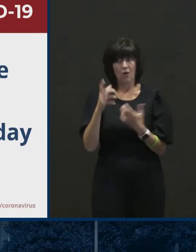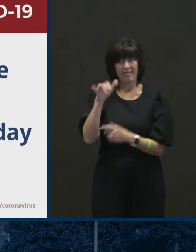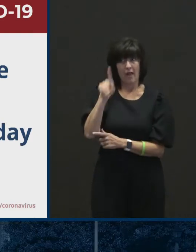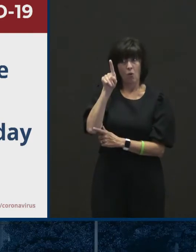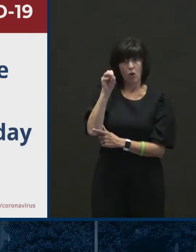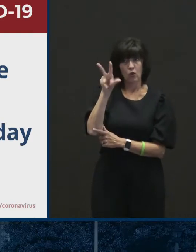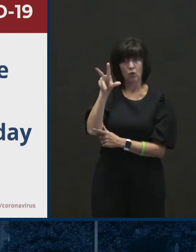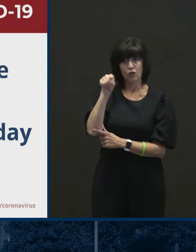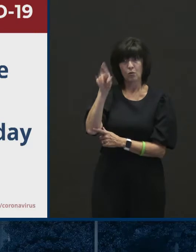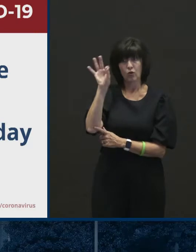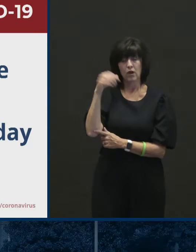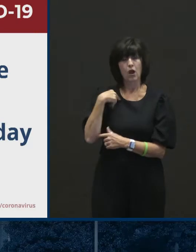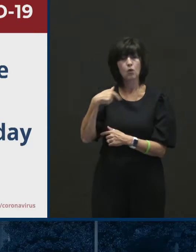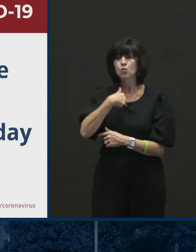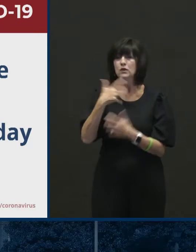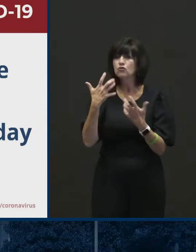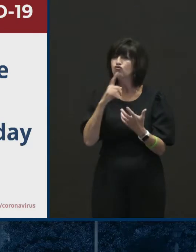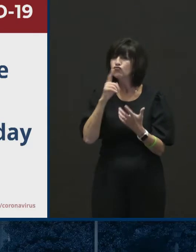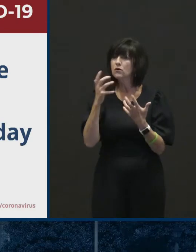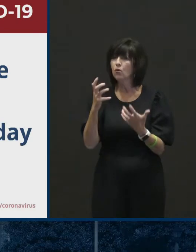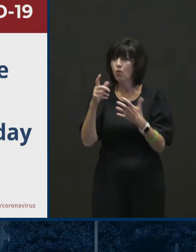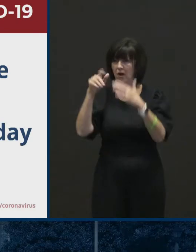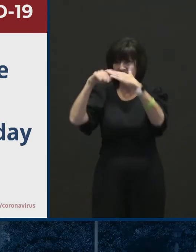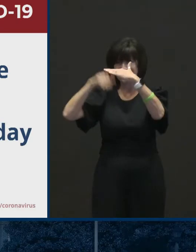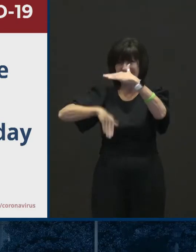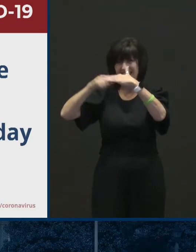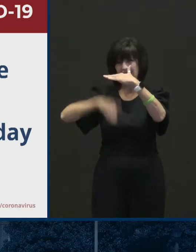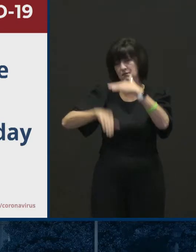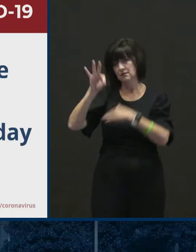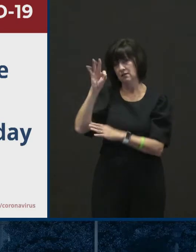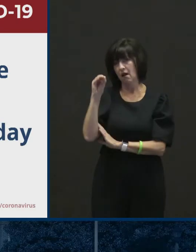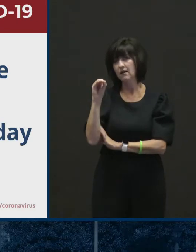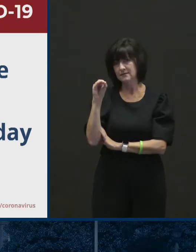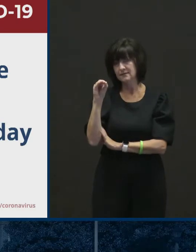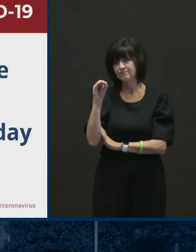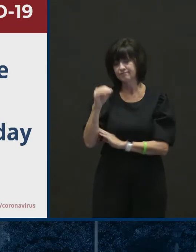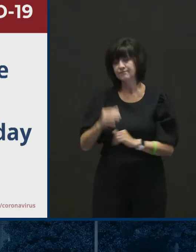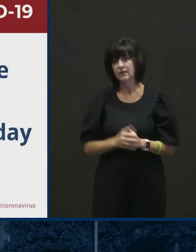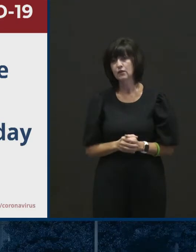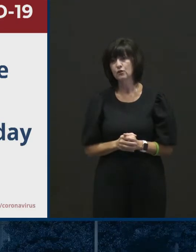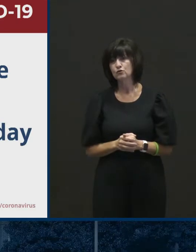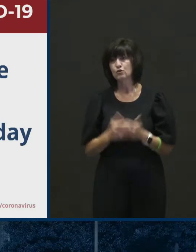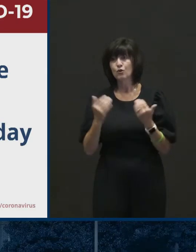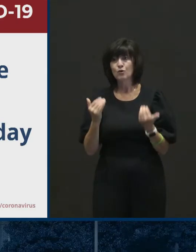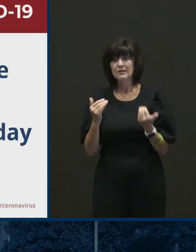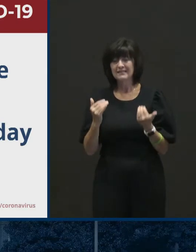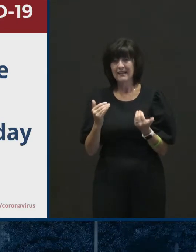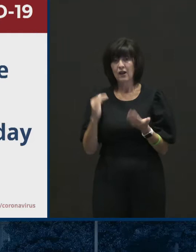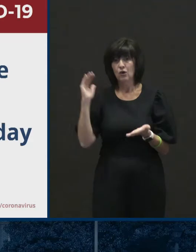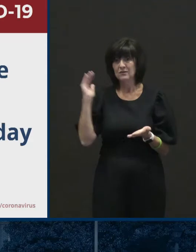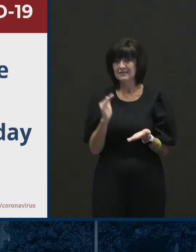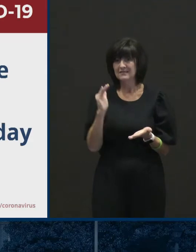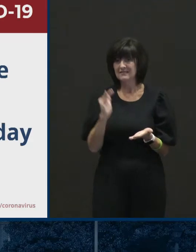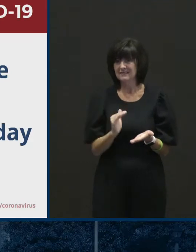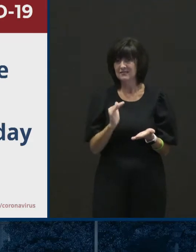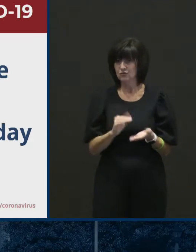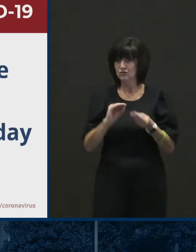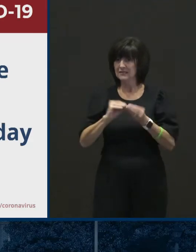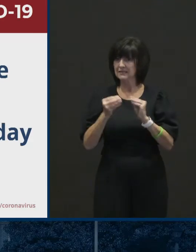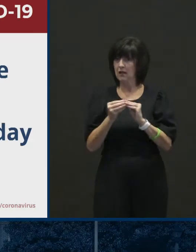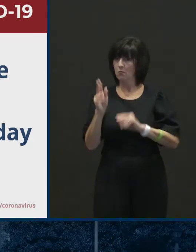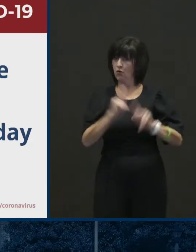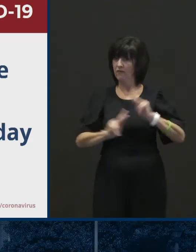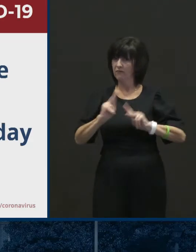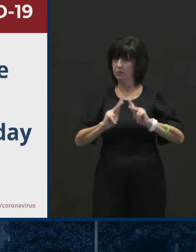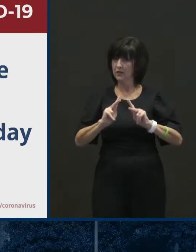below. And so with the little bit of uptick there and the little bit of a decrease in the number of people testing,